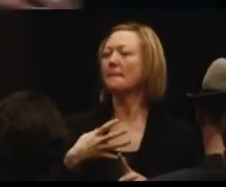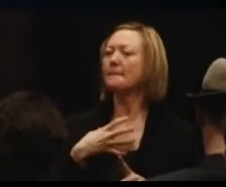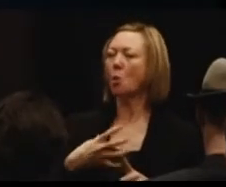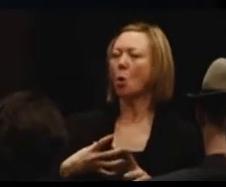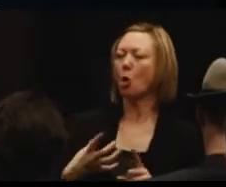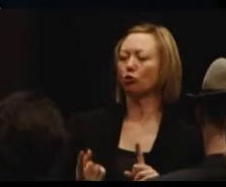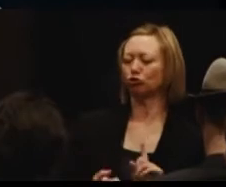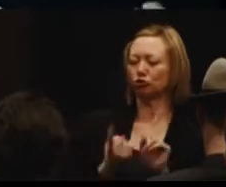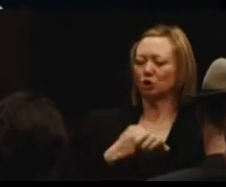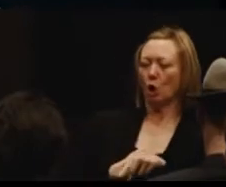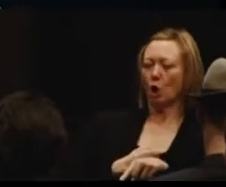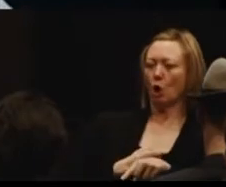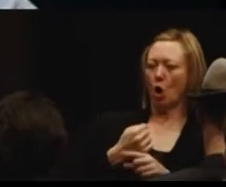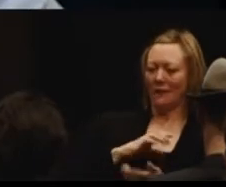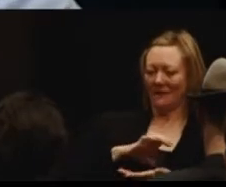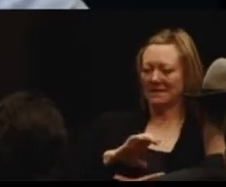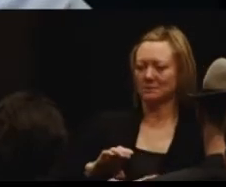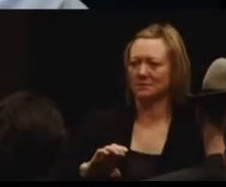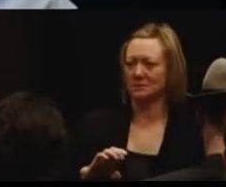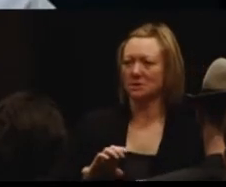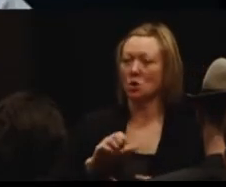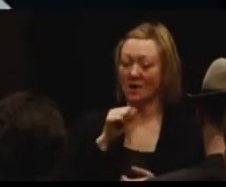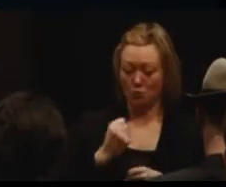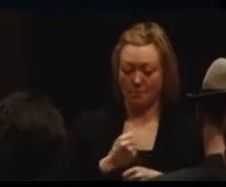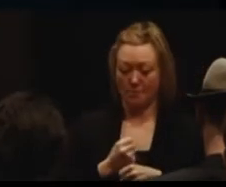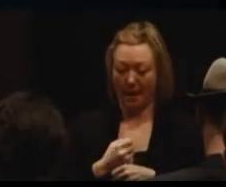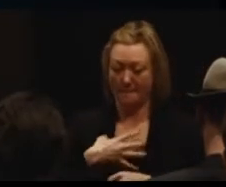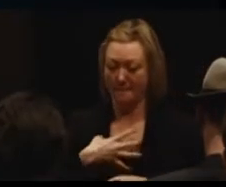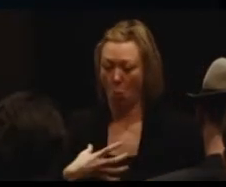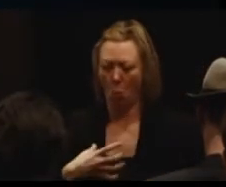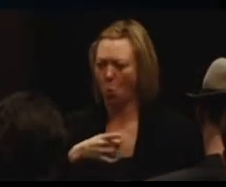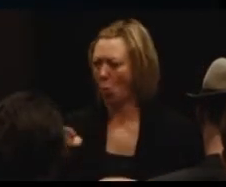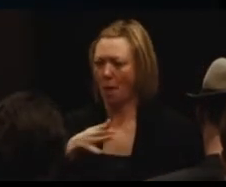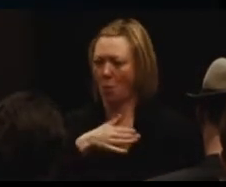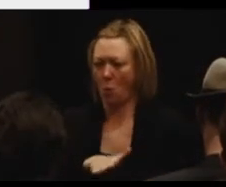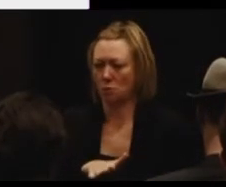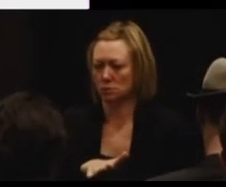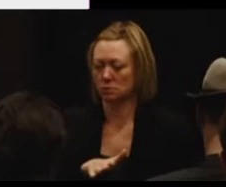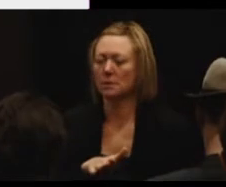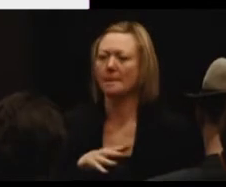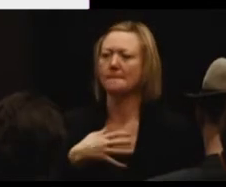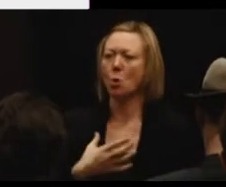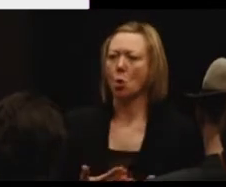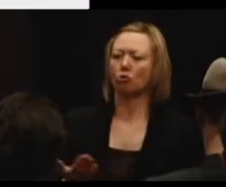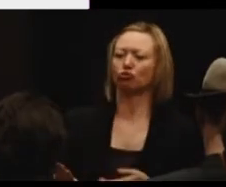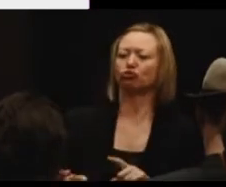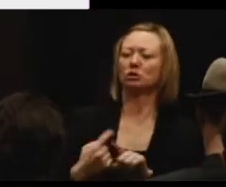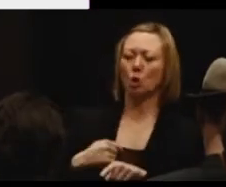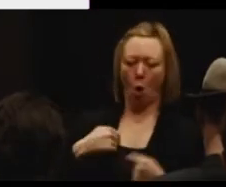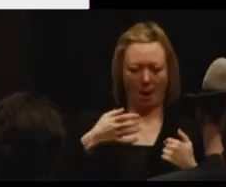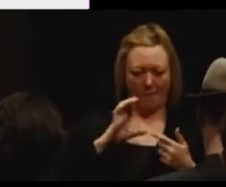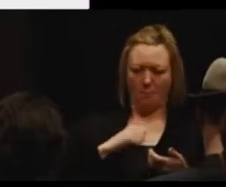actually produce more what people want to consume, you're getting a higher return on your capital, which leads